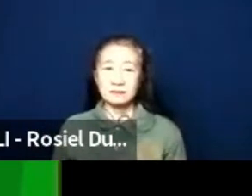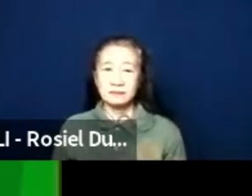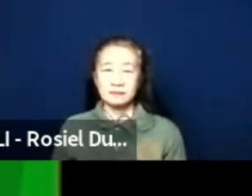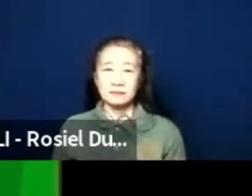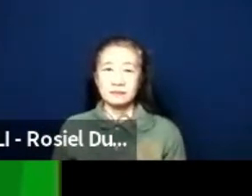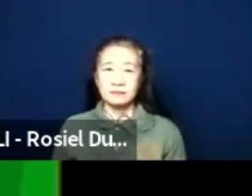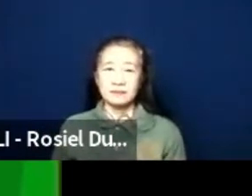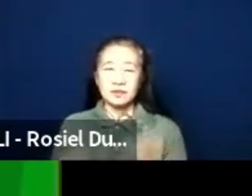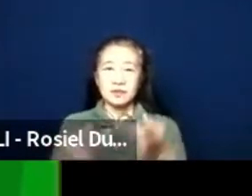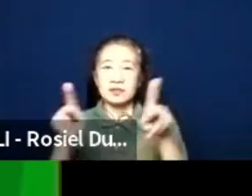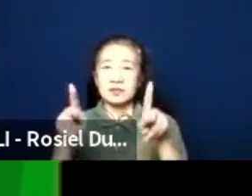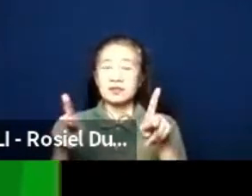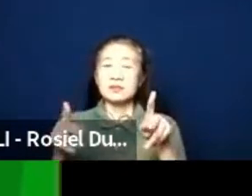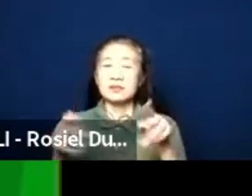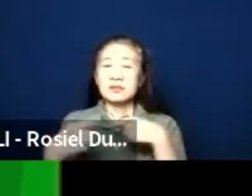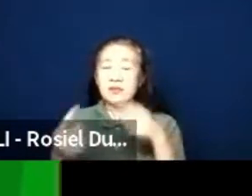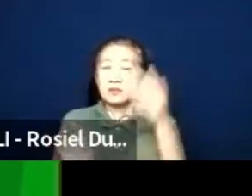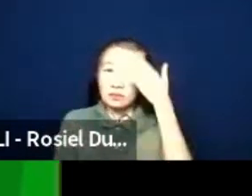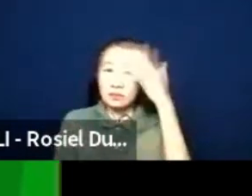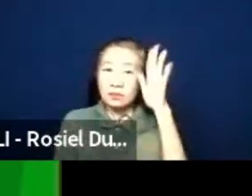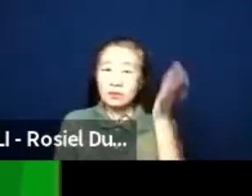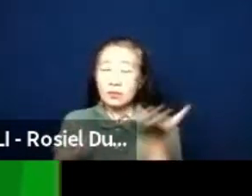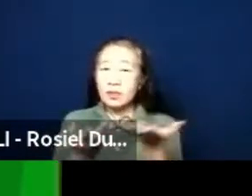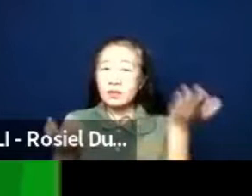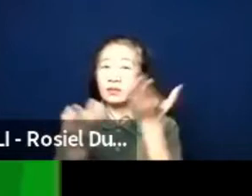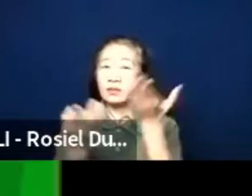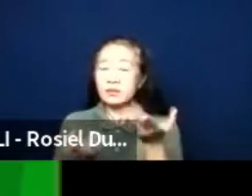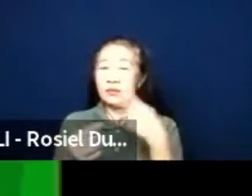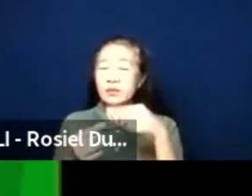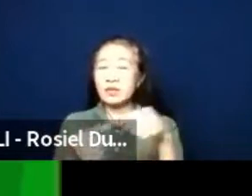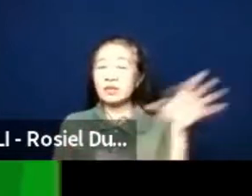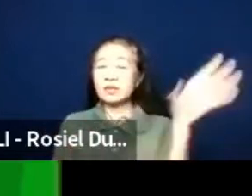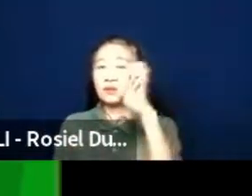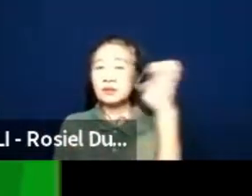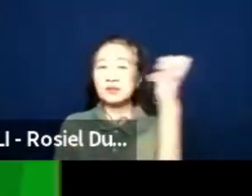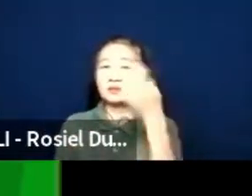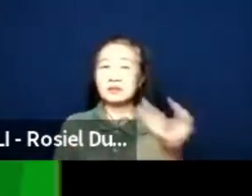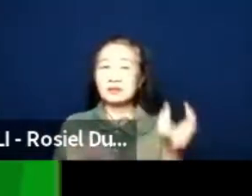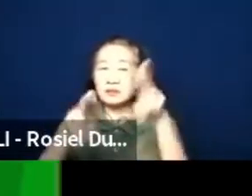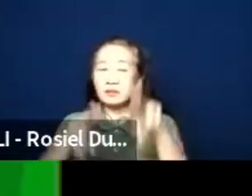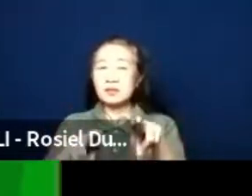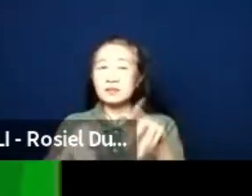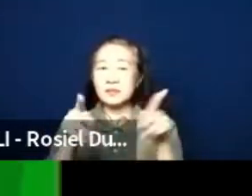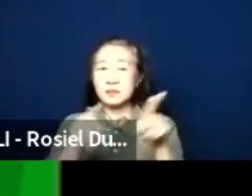Kit storage location, since you do not know where you will be in an emergency occurs. Prepare supplies for